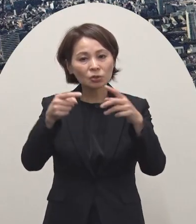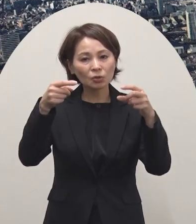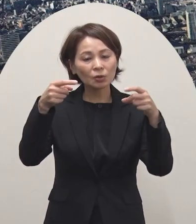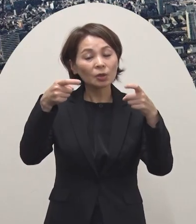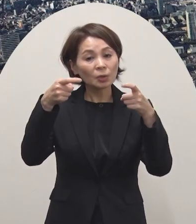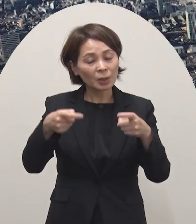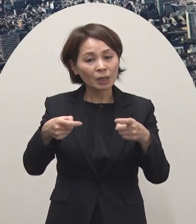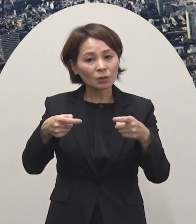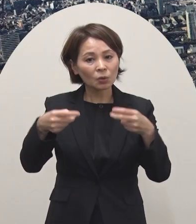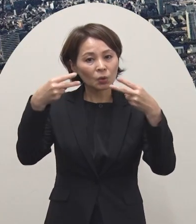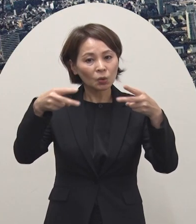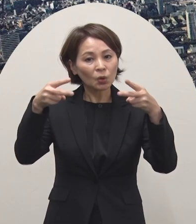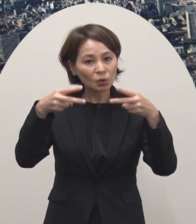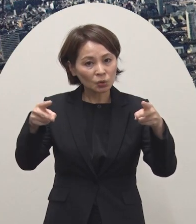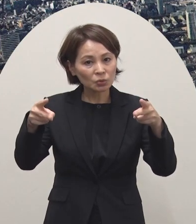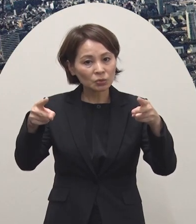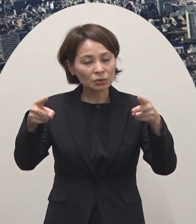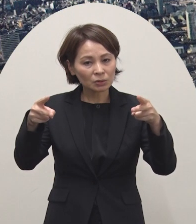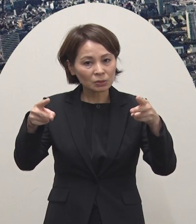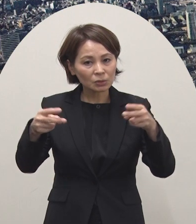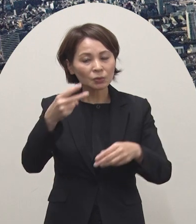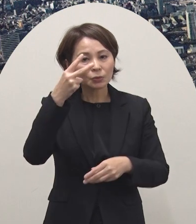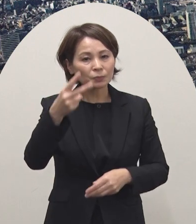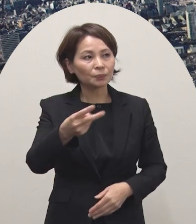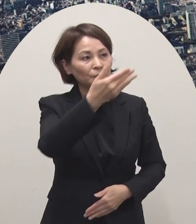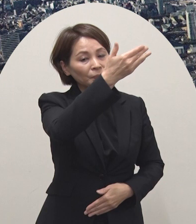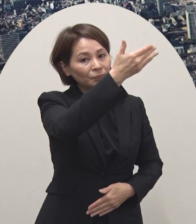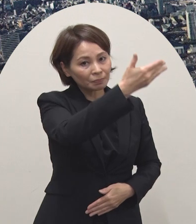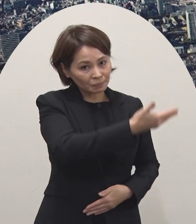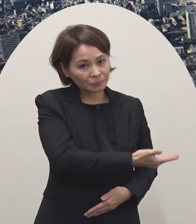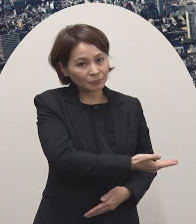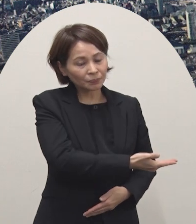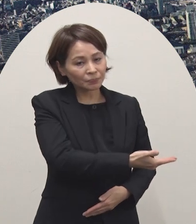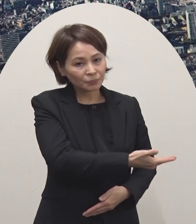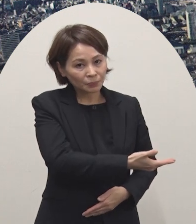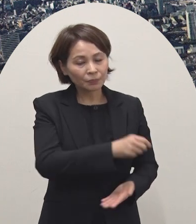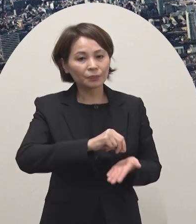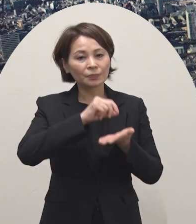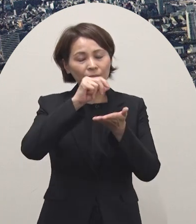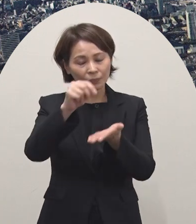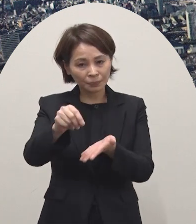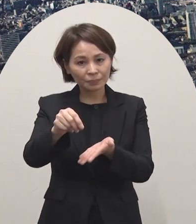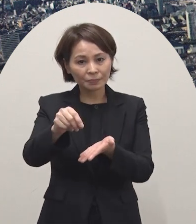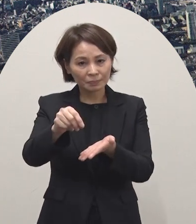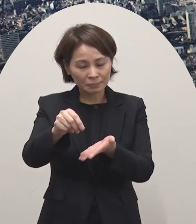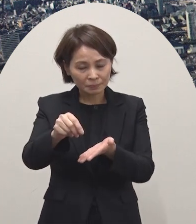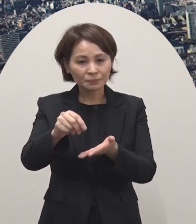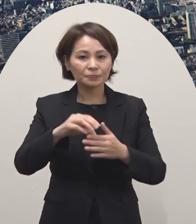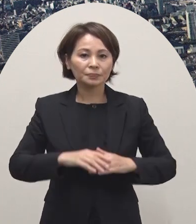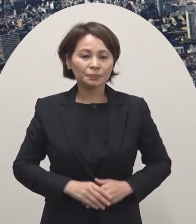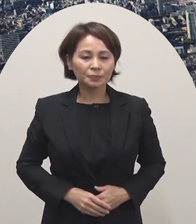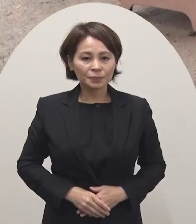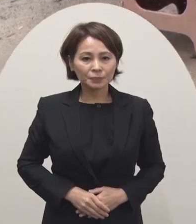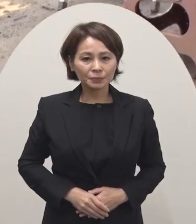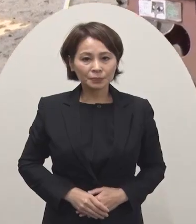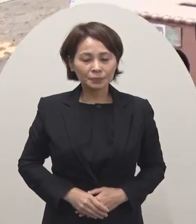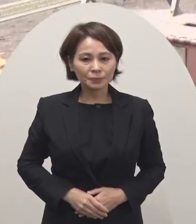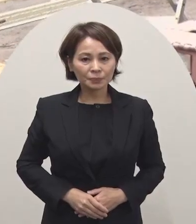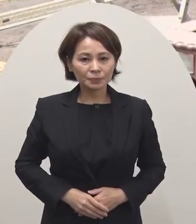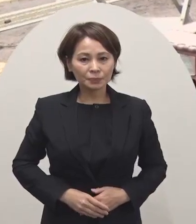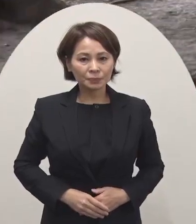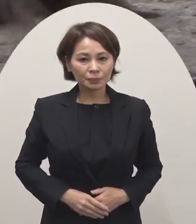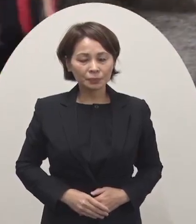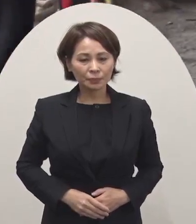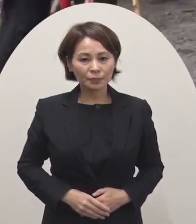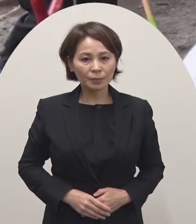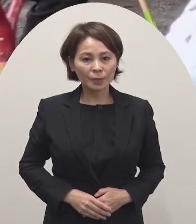This month's Minato news is about Playpark and spring traffic safety campaign in Minato City.